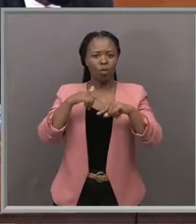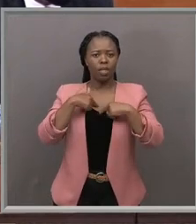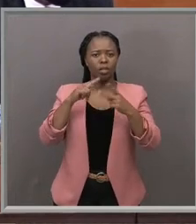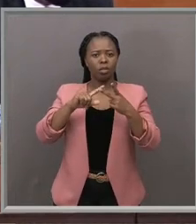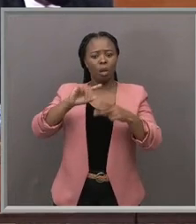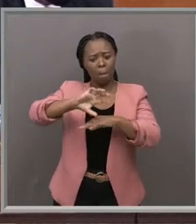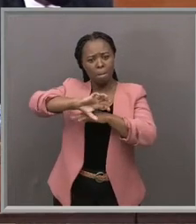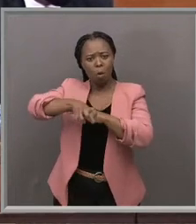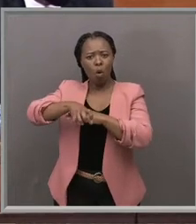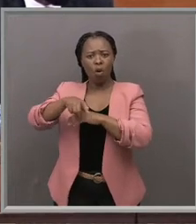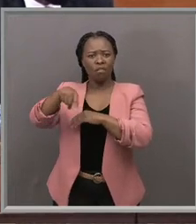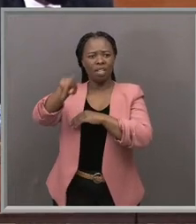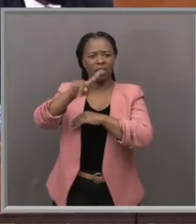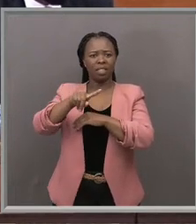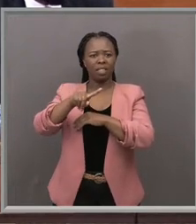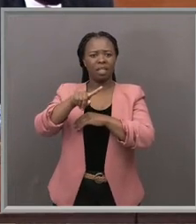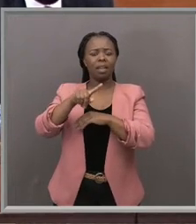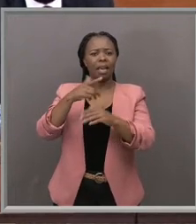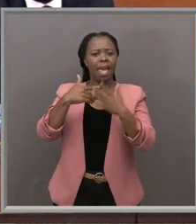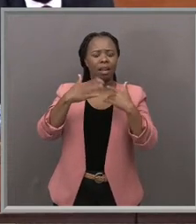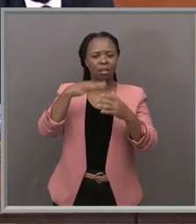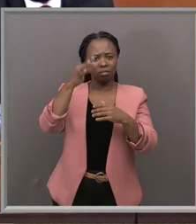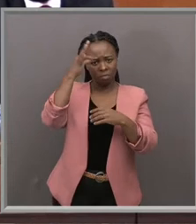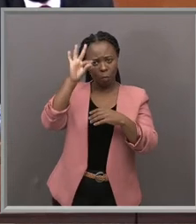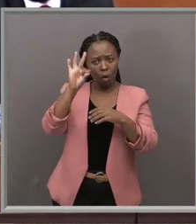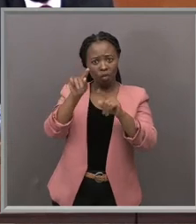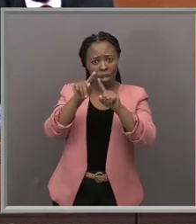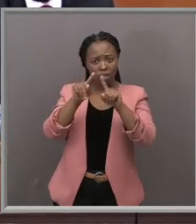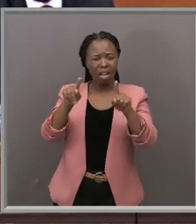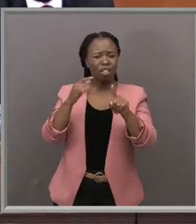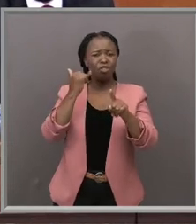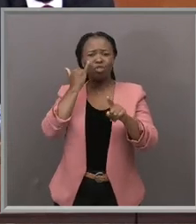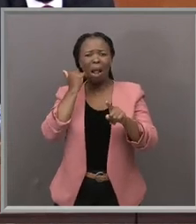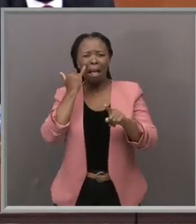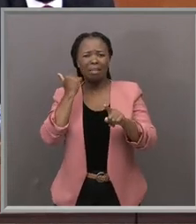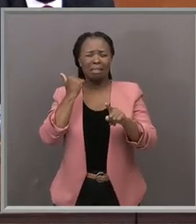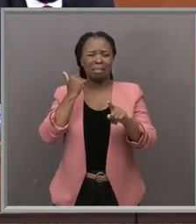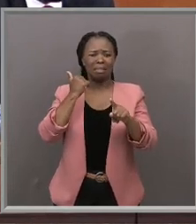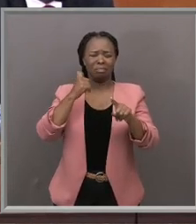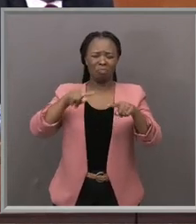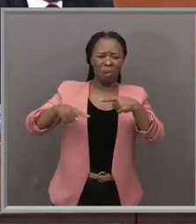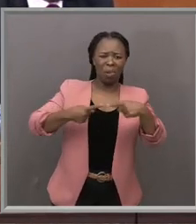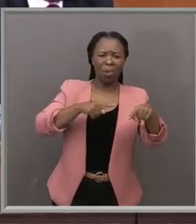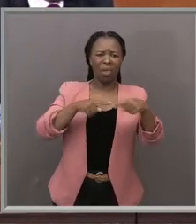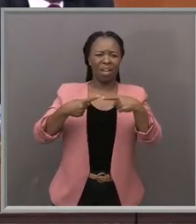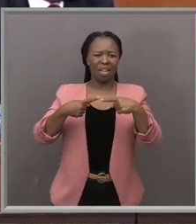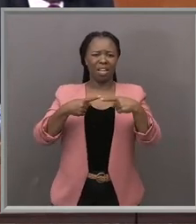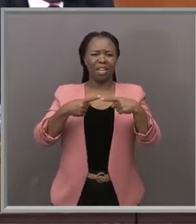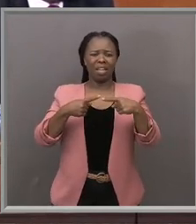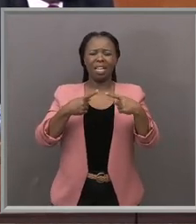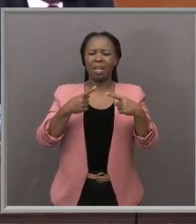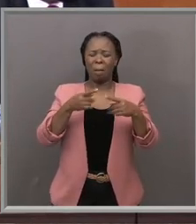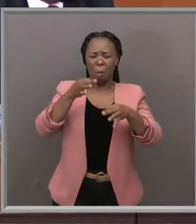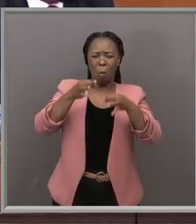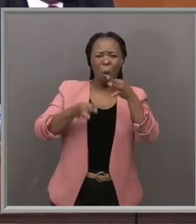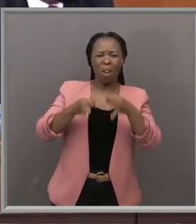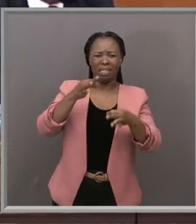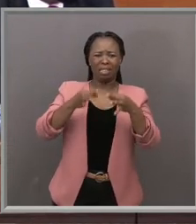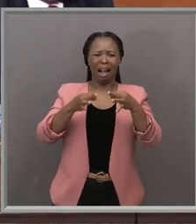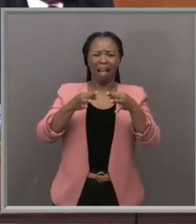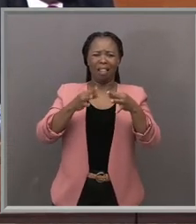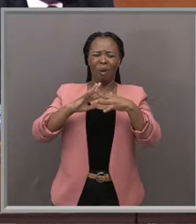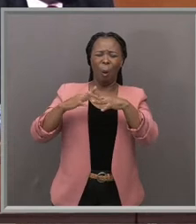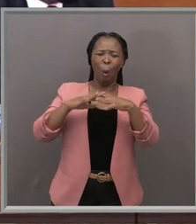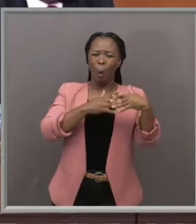any petty professional rivalries and jealousies and any petty political squabbles.